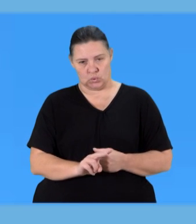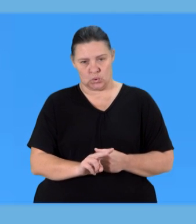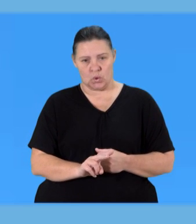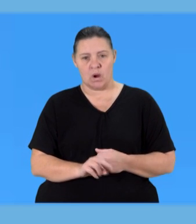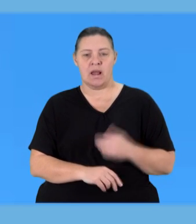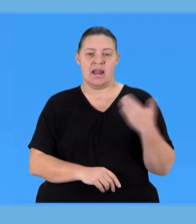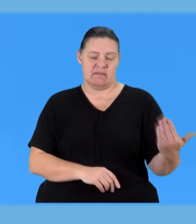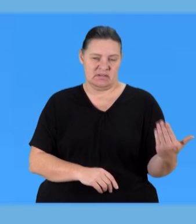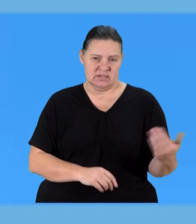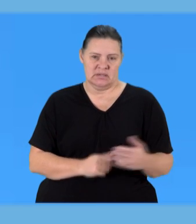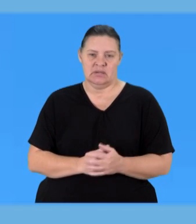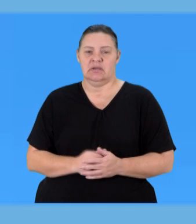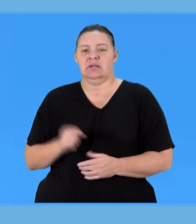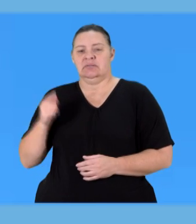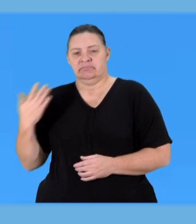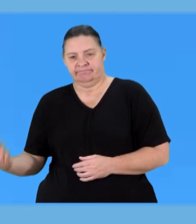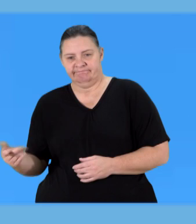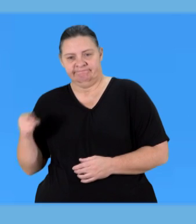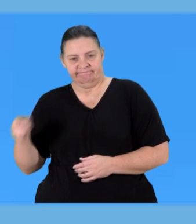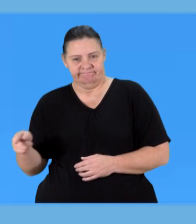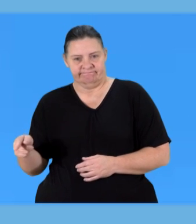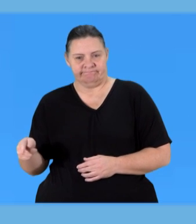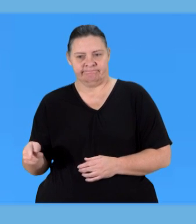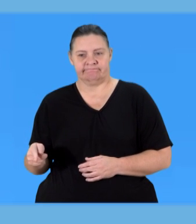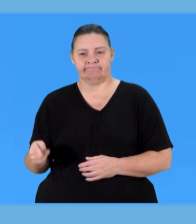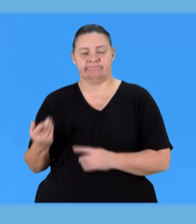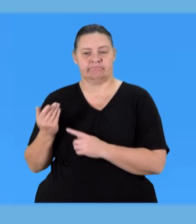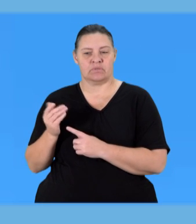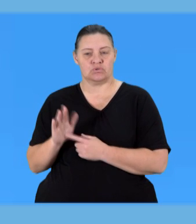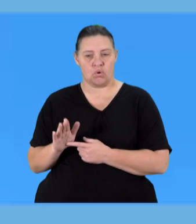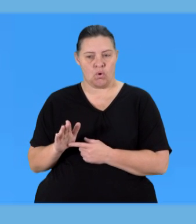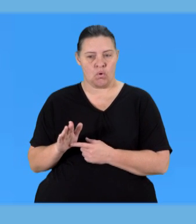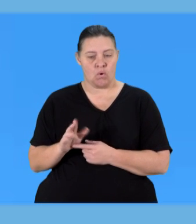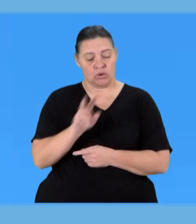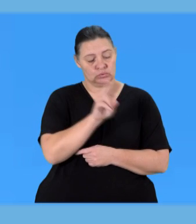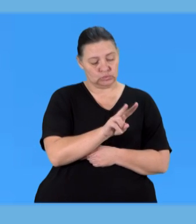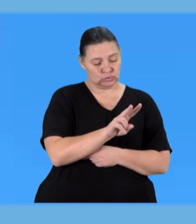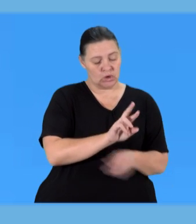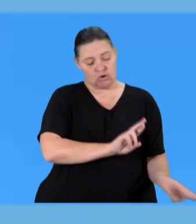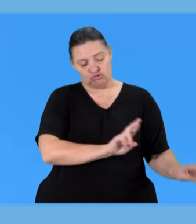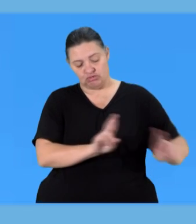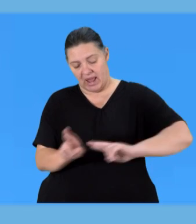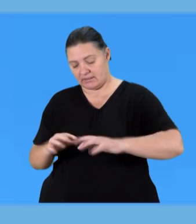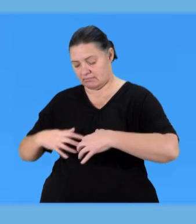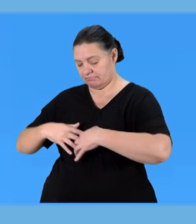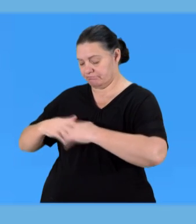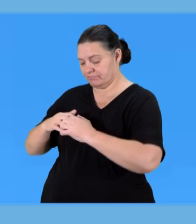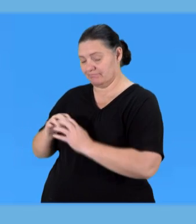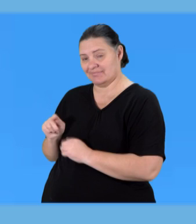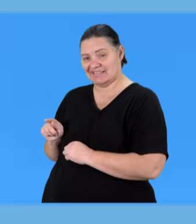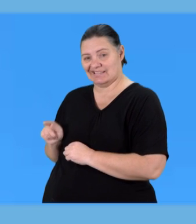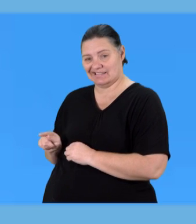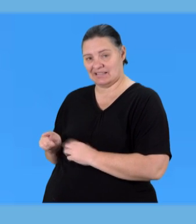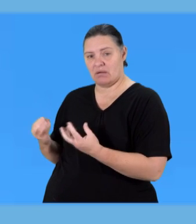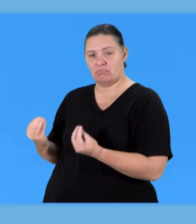are written on the left-hand side. Then we have this particular sign that shows that the two reactants are reacting to form.